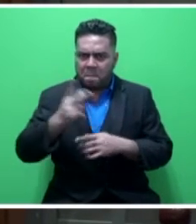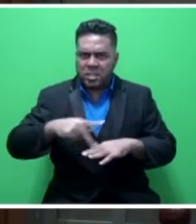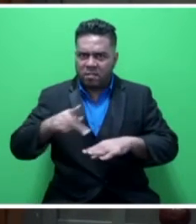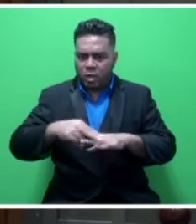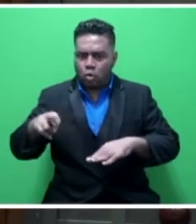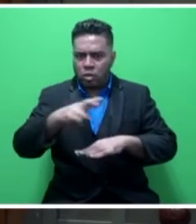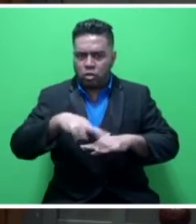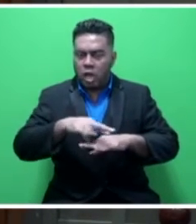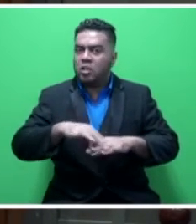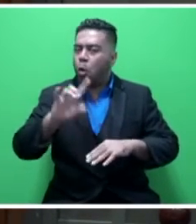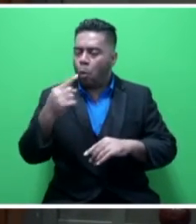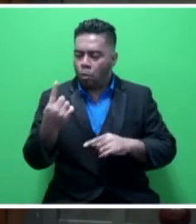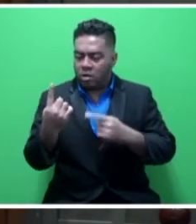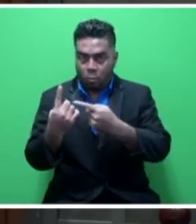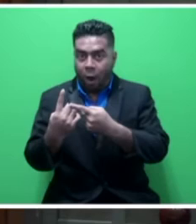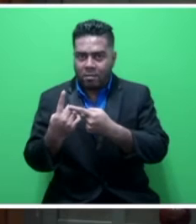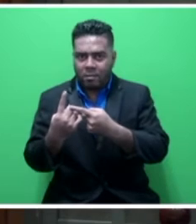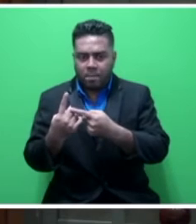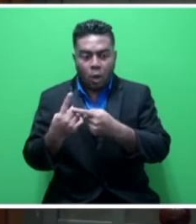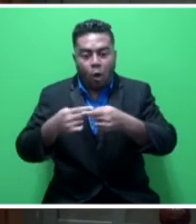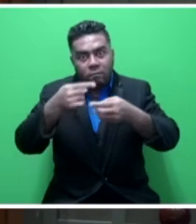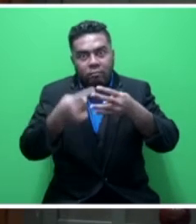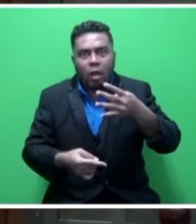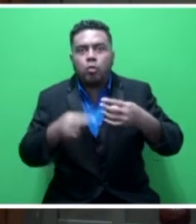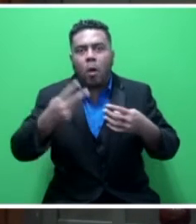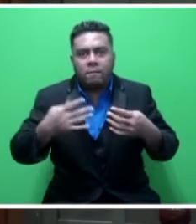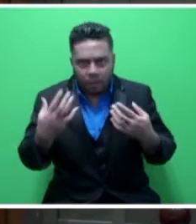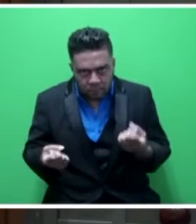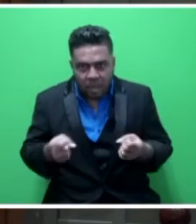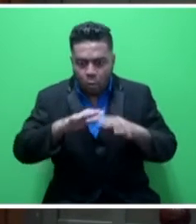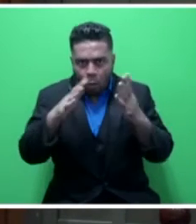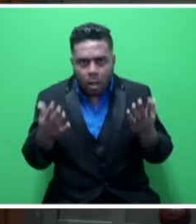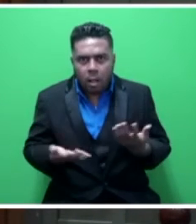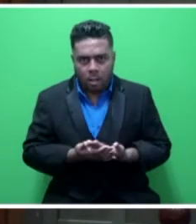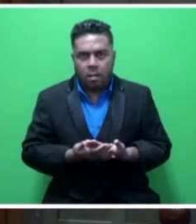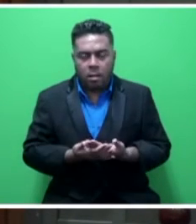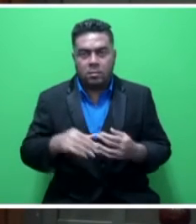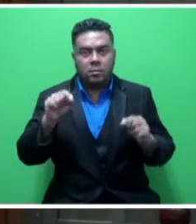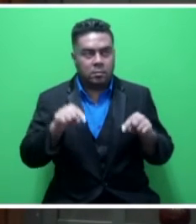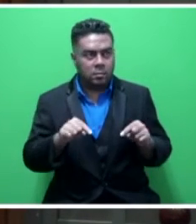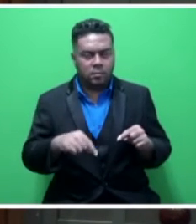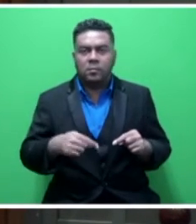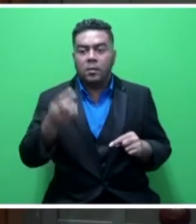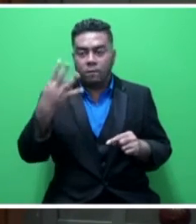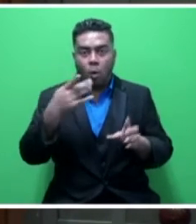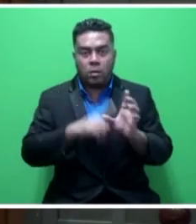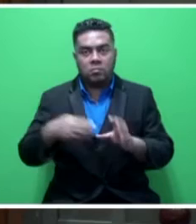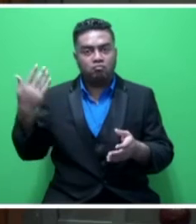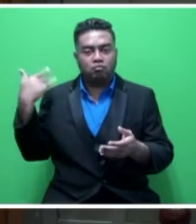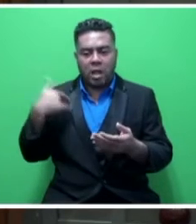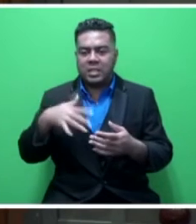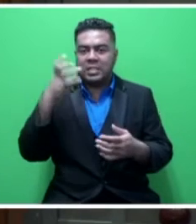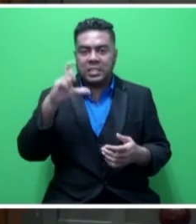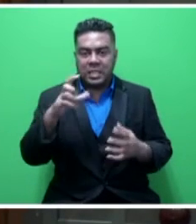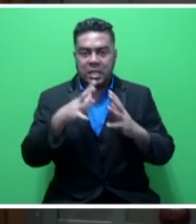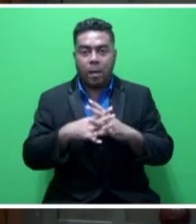only 12 in the world. And the Honorable Prime Minister actually inaugurated this about 4 years ago at CWM, and